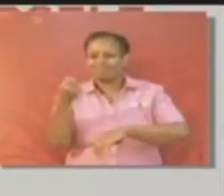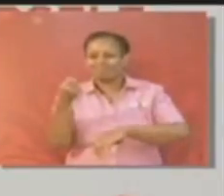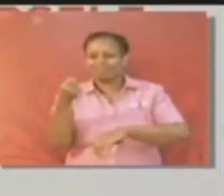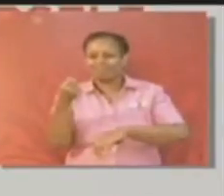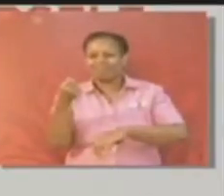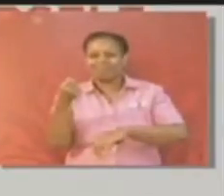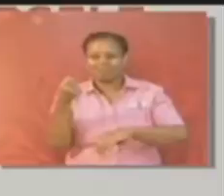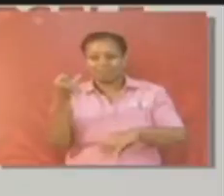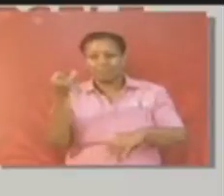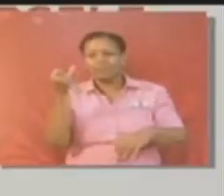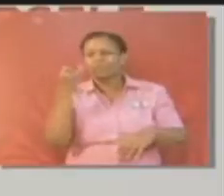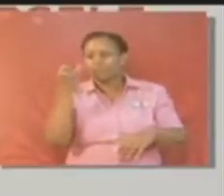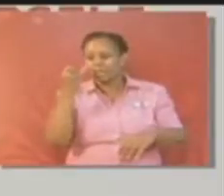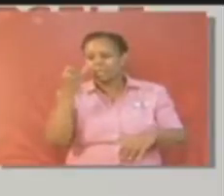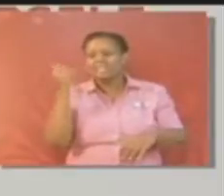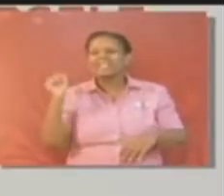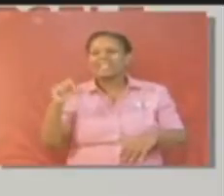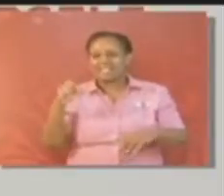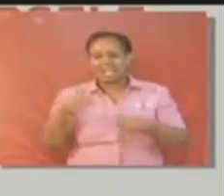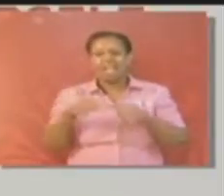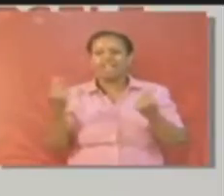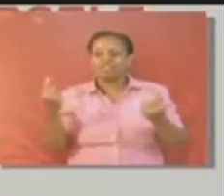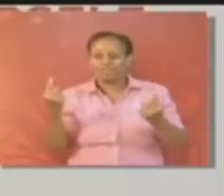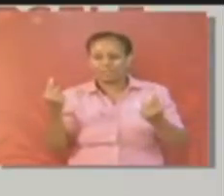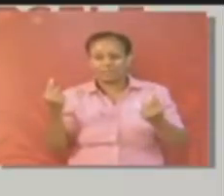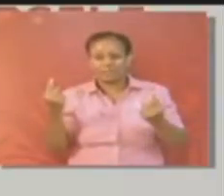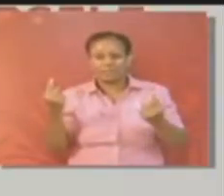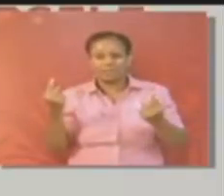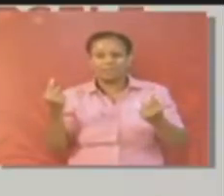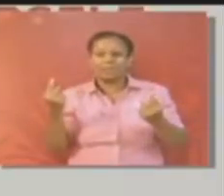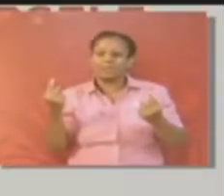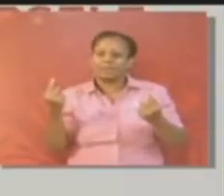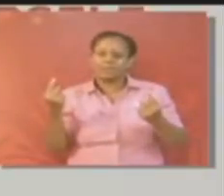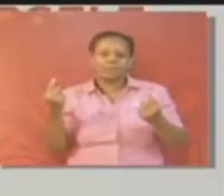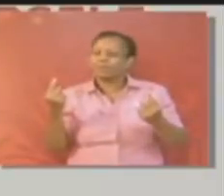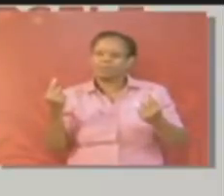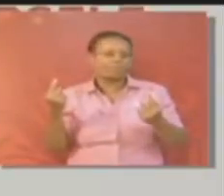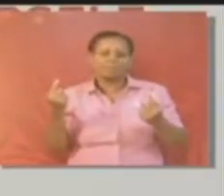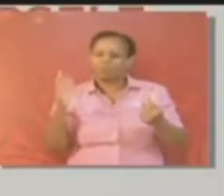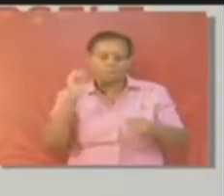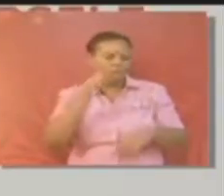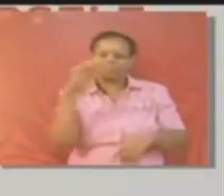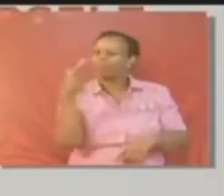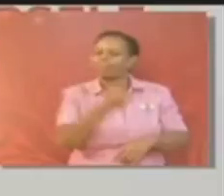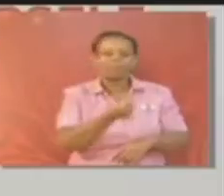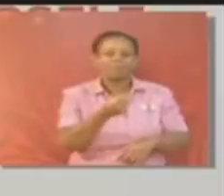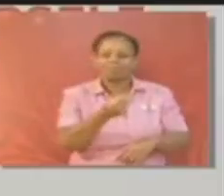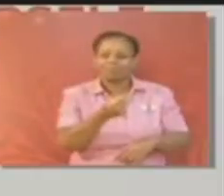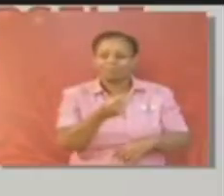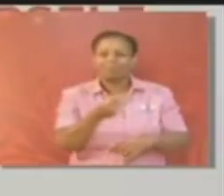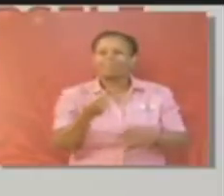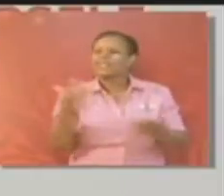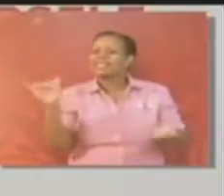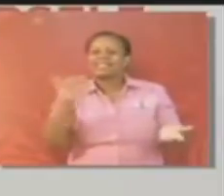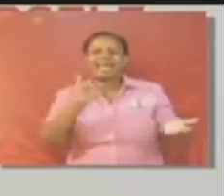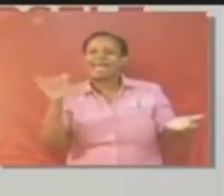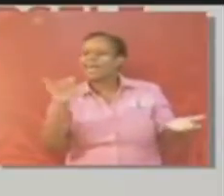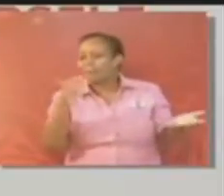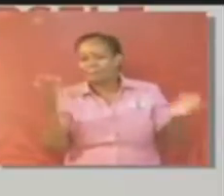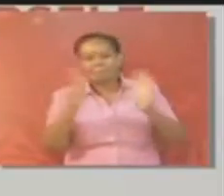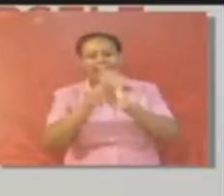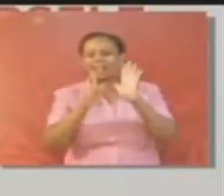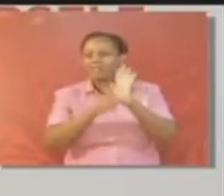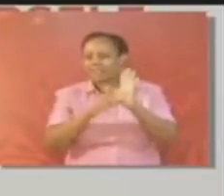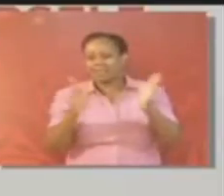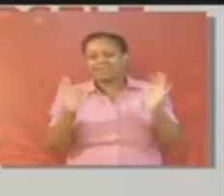going to ask Dr. St. Bernard to talk about what could happen with a child taking aspirin. So that is what has happened